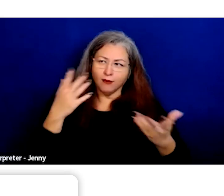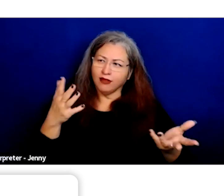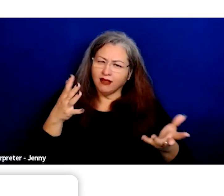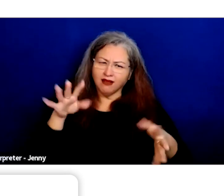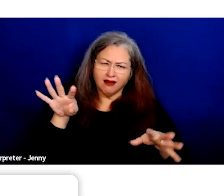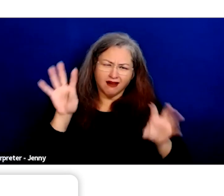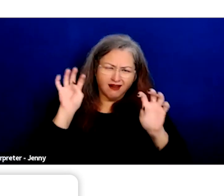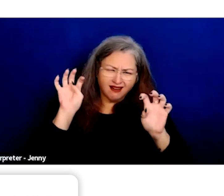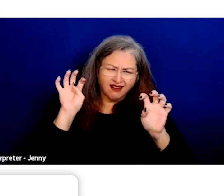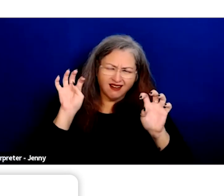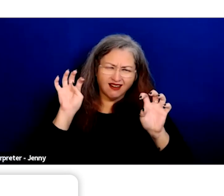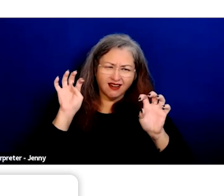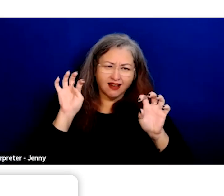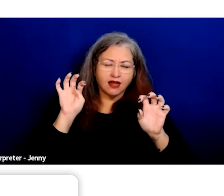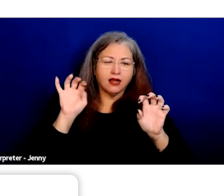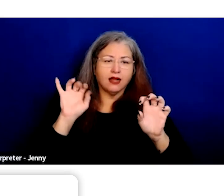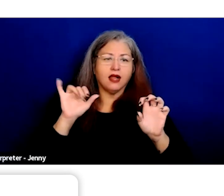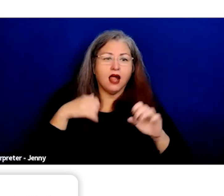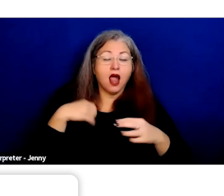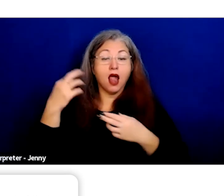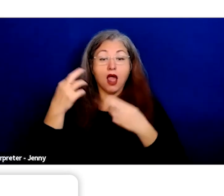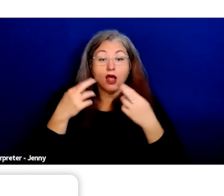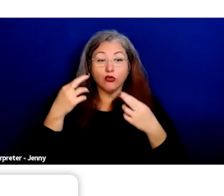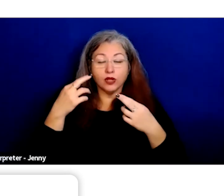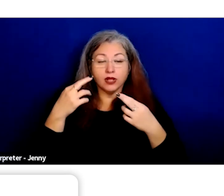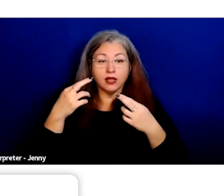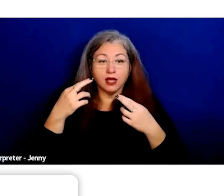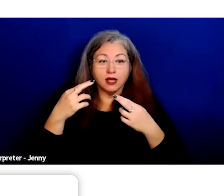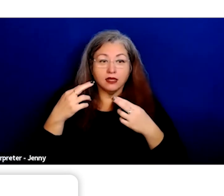right? And I realized that part of that,